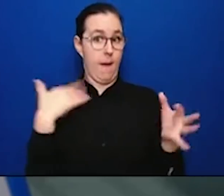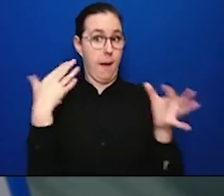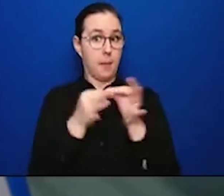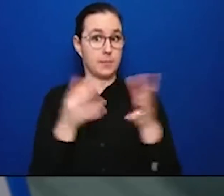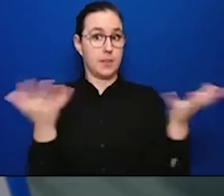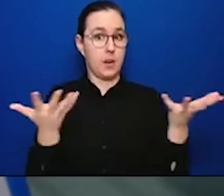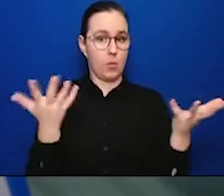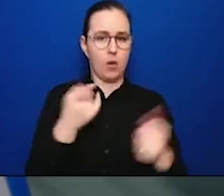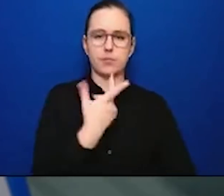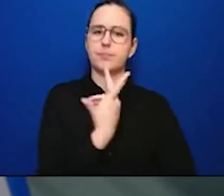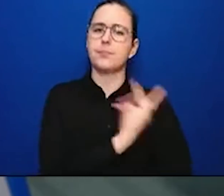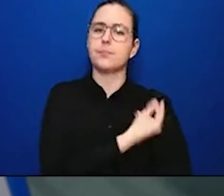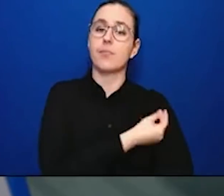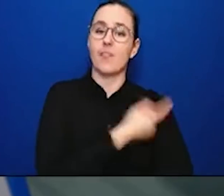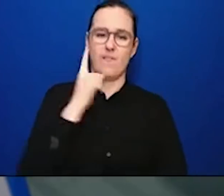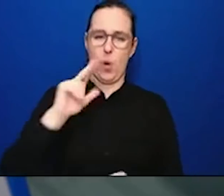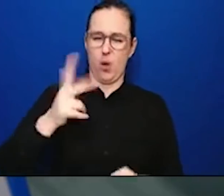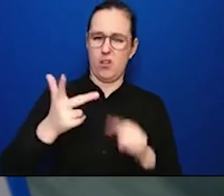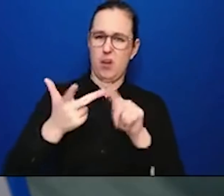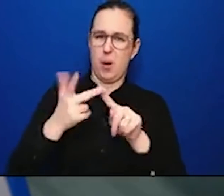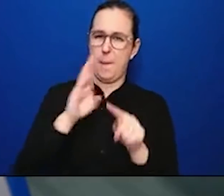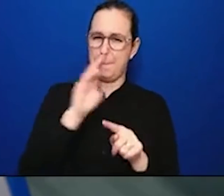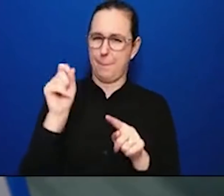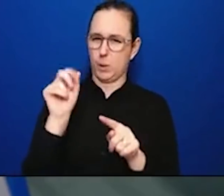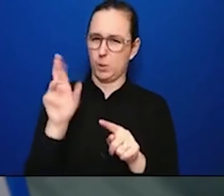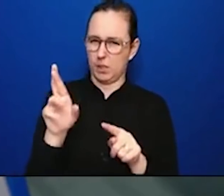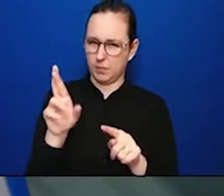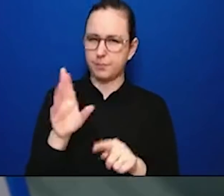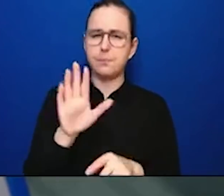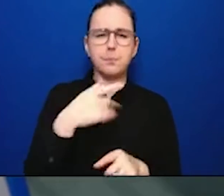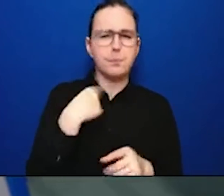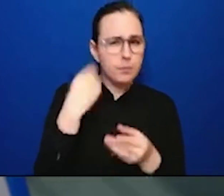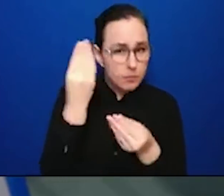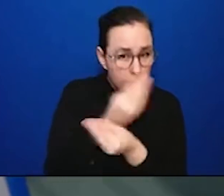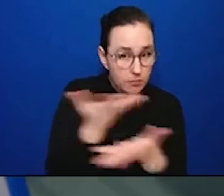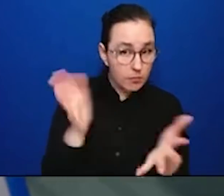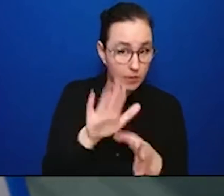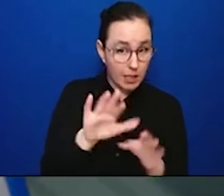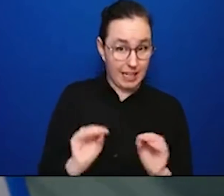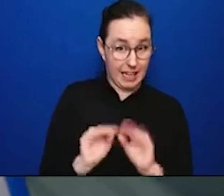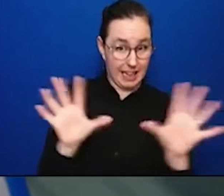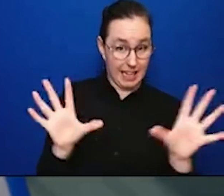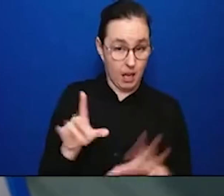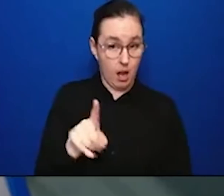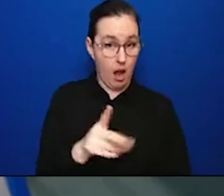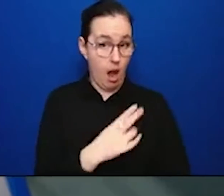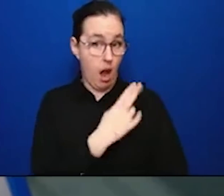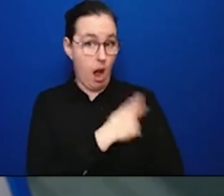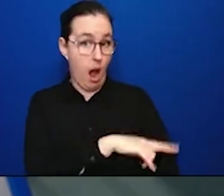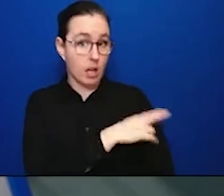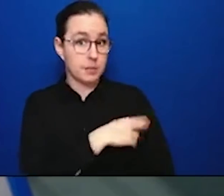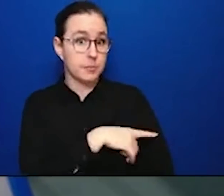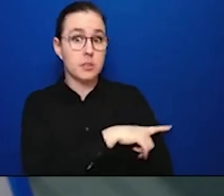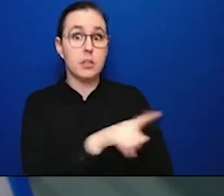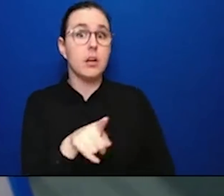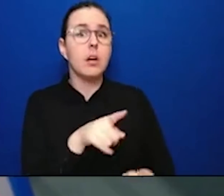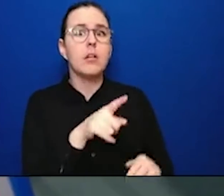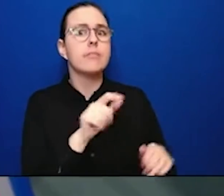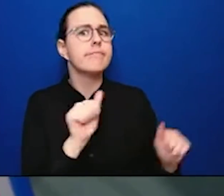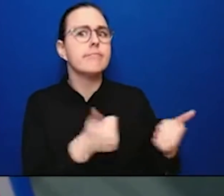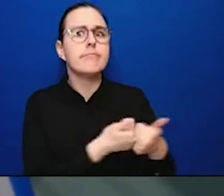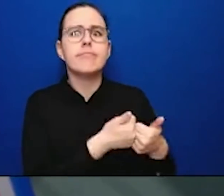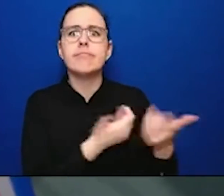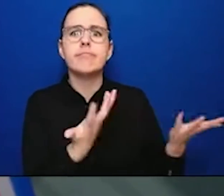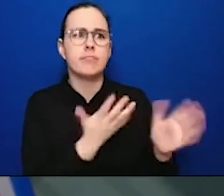you a sense of the challenges in our hospitals, the situation facing our hospitals in terms of total number of patients. You'll know